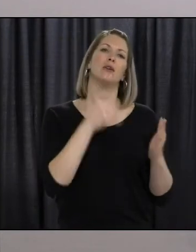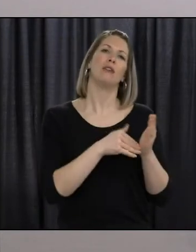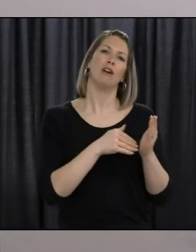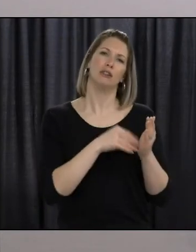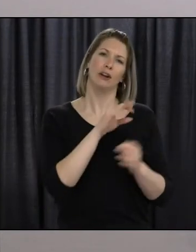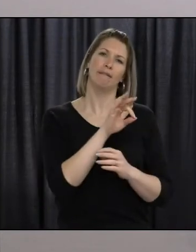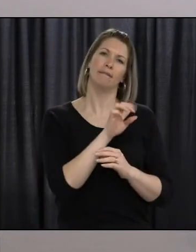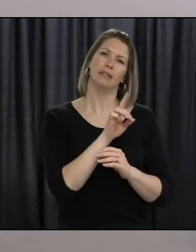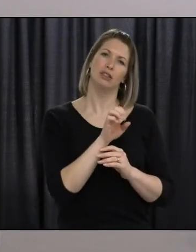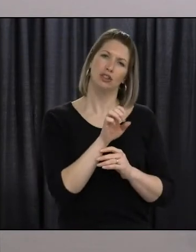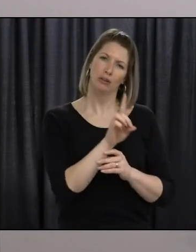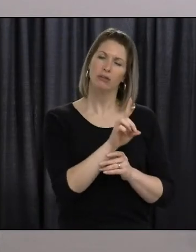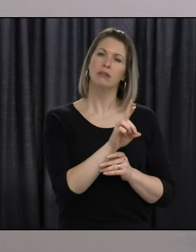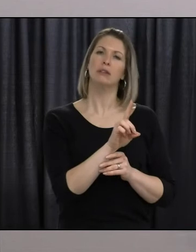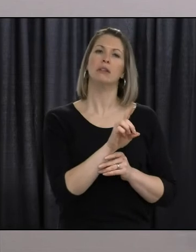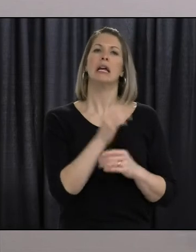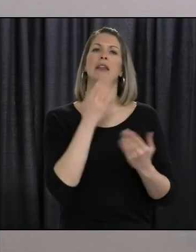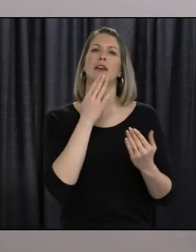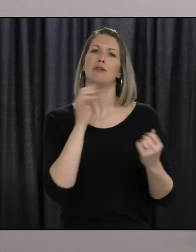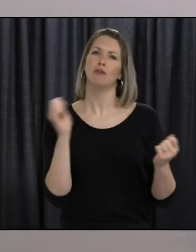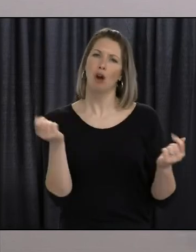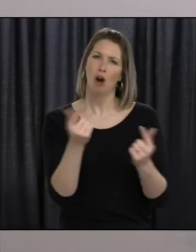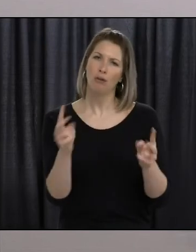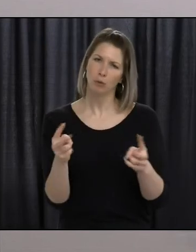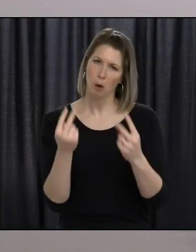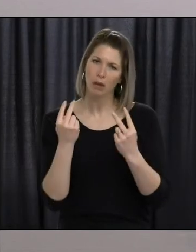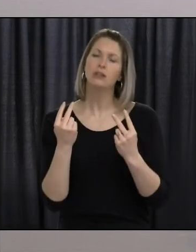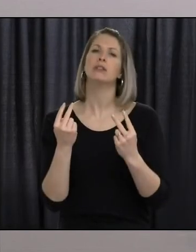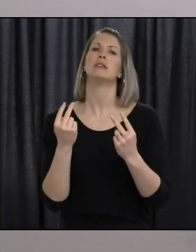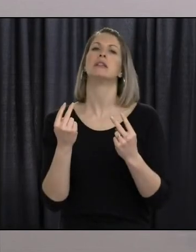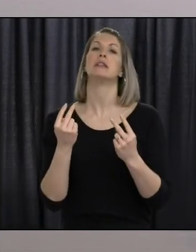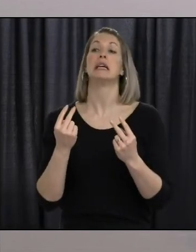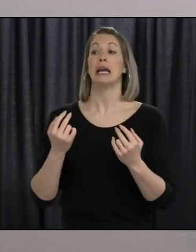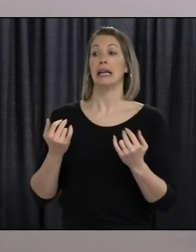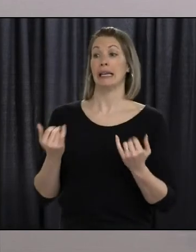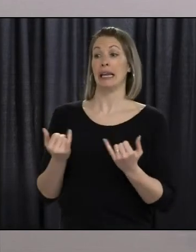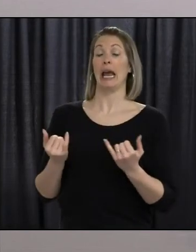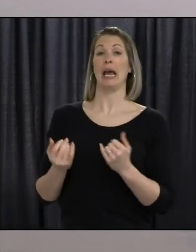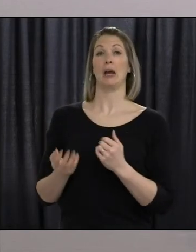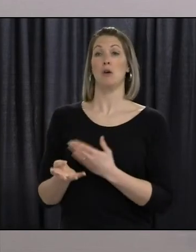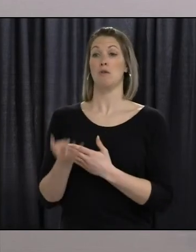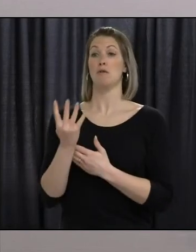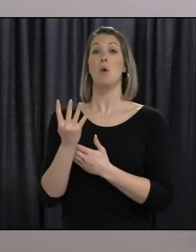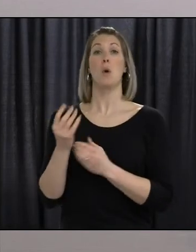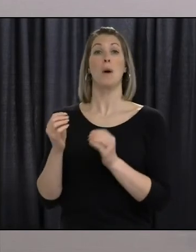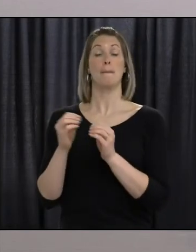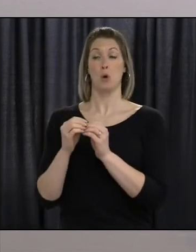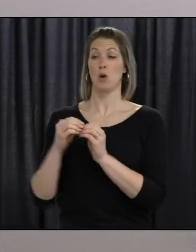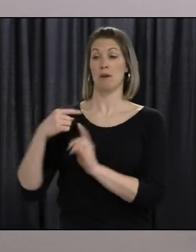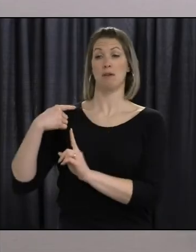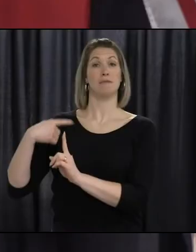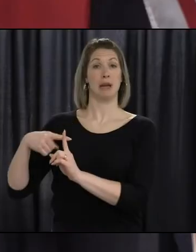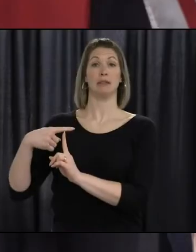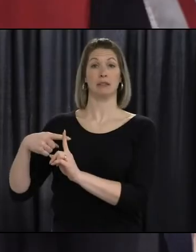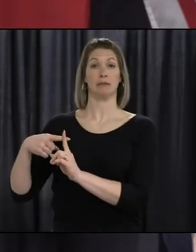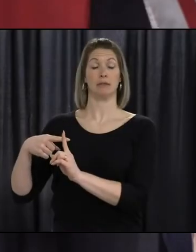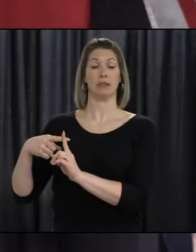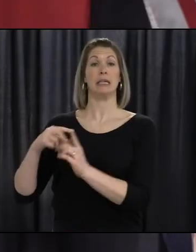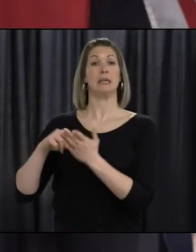we have 4 more people who have been tested positive for COVID-19. So this is 4 more people that received the call from